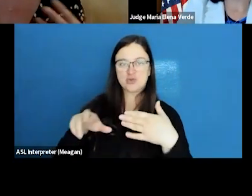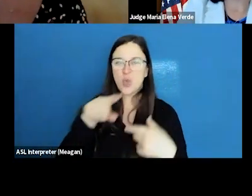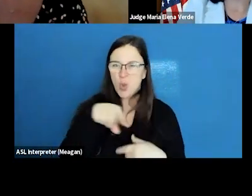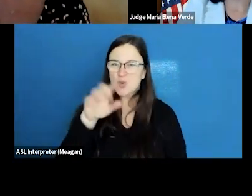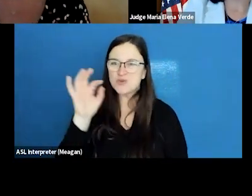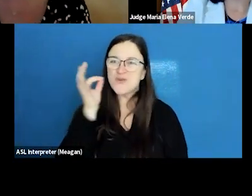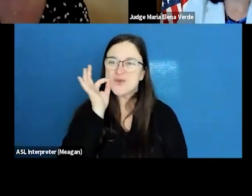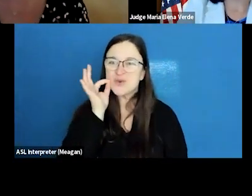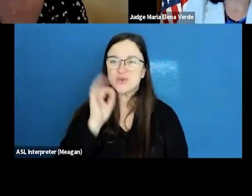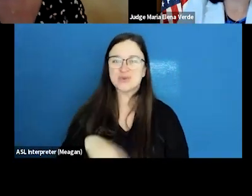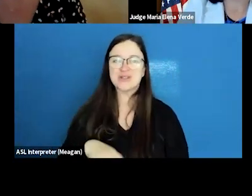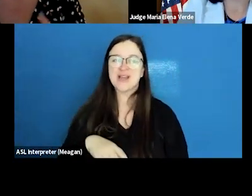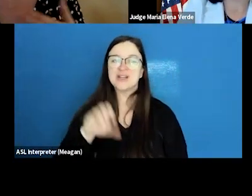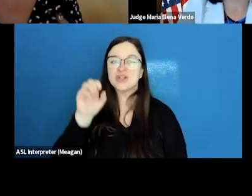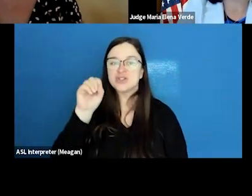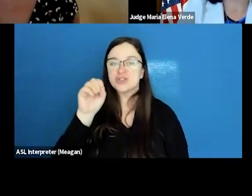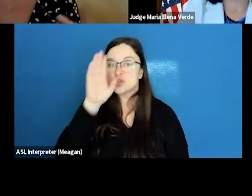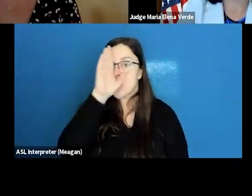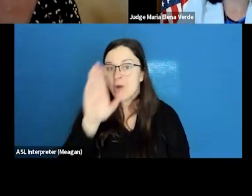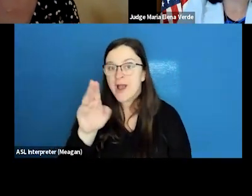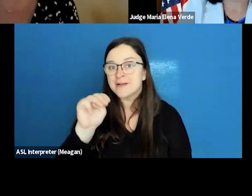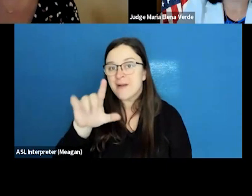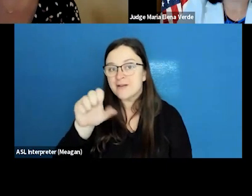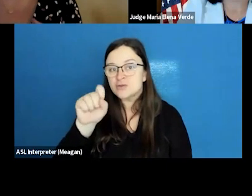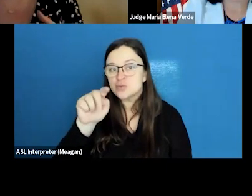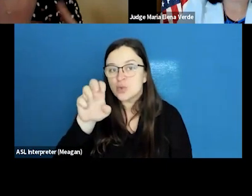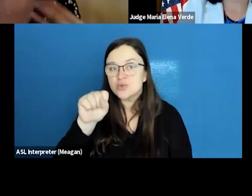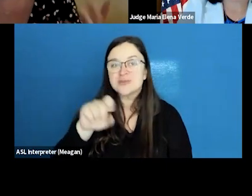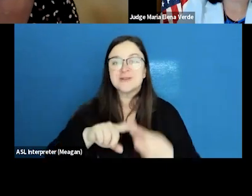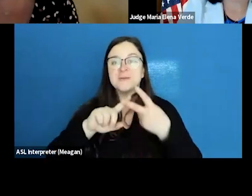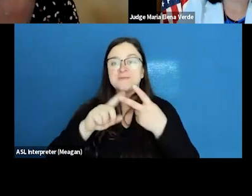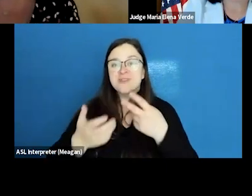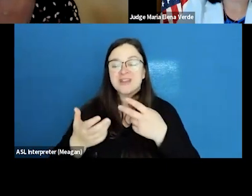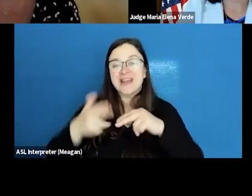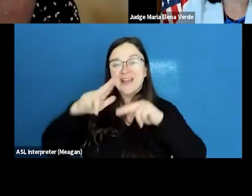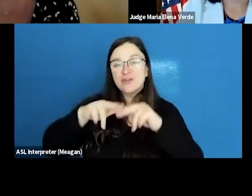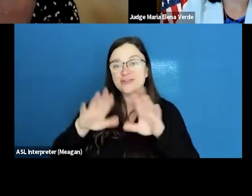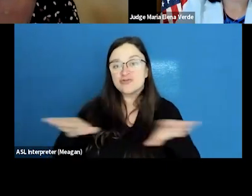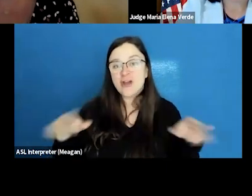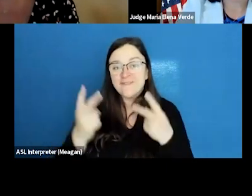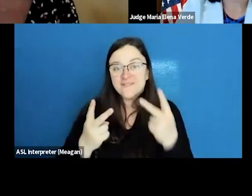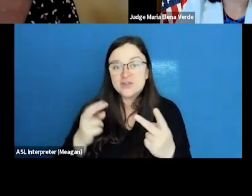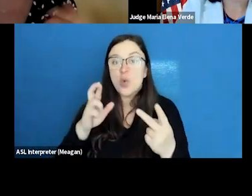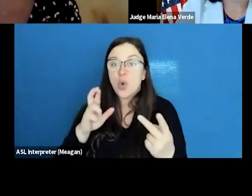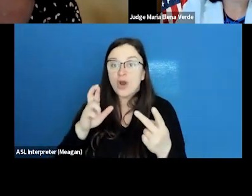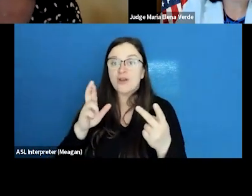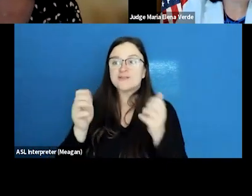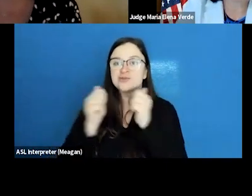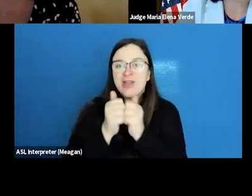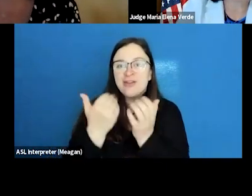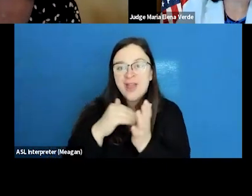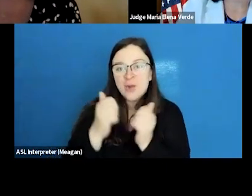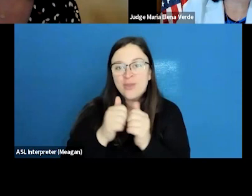such as sobriety milestones, increased child visits, or maybe even reunification with a child, employment